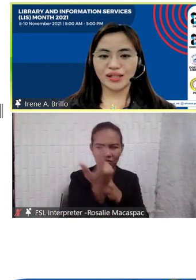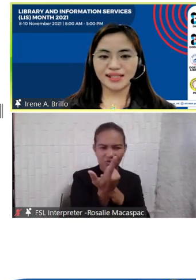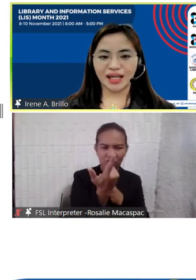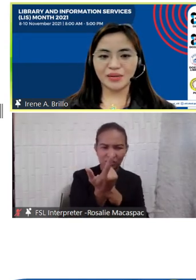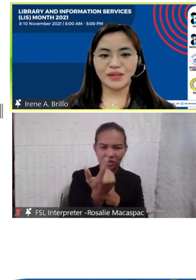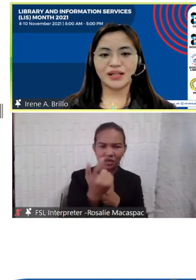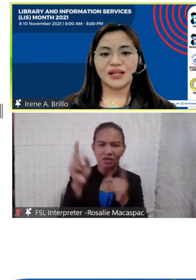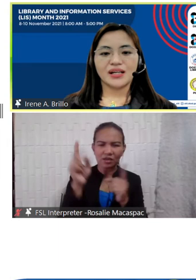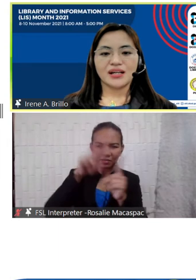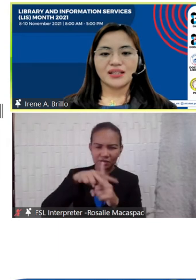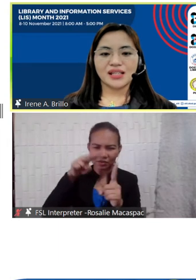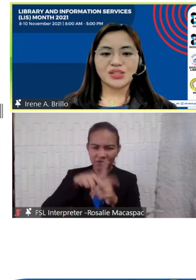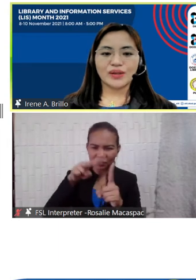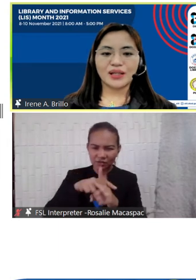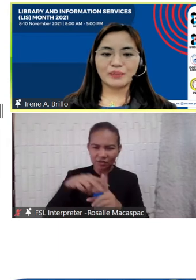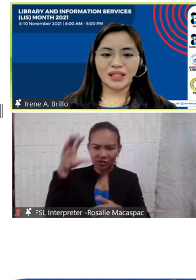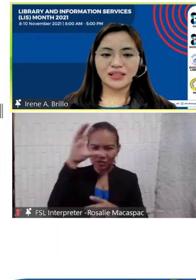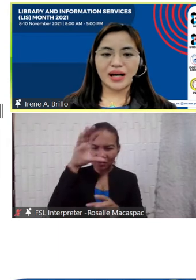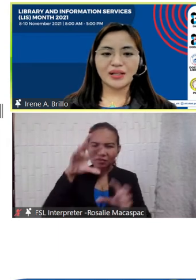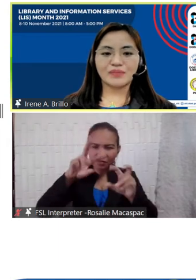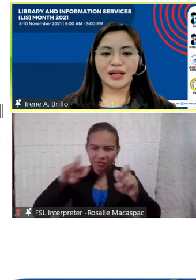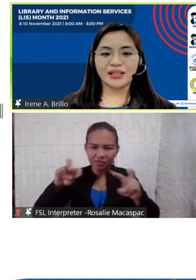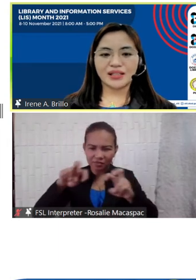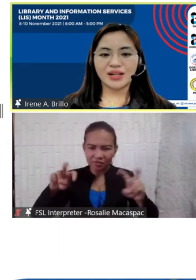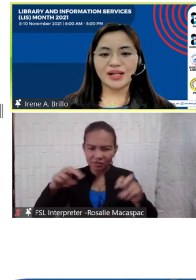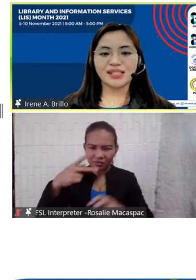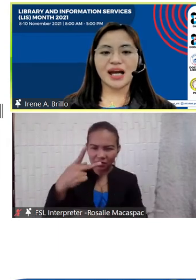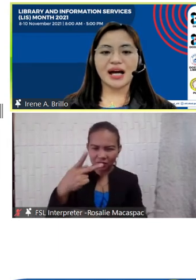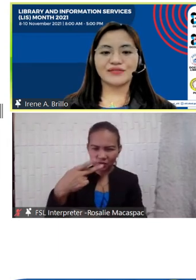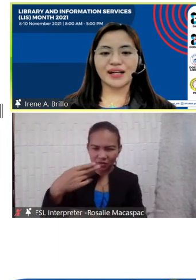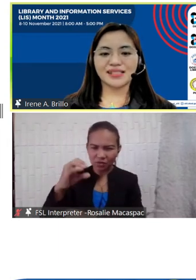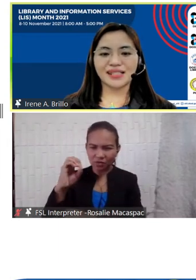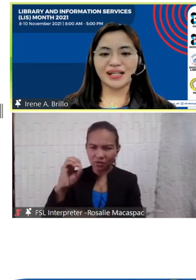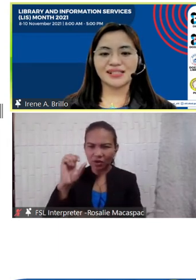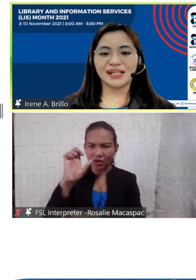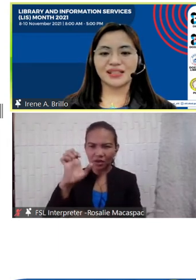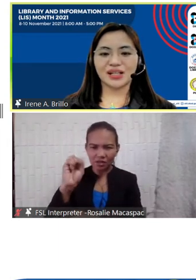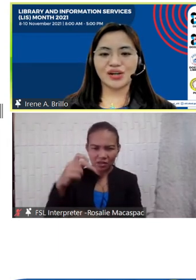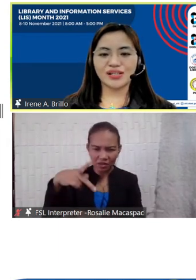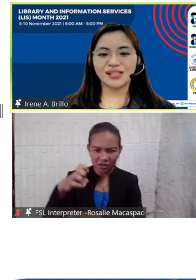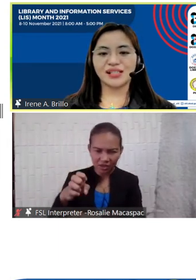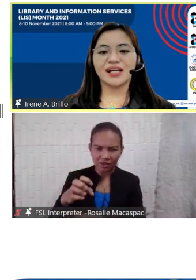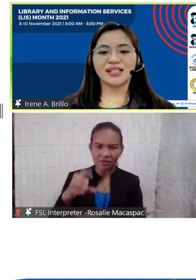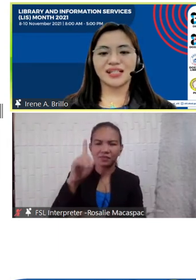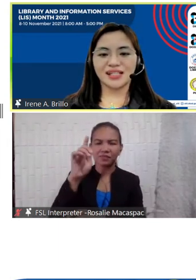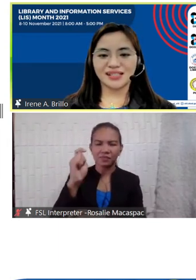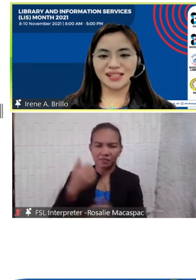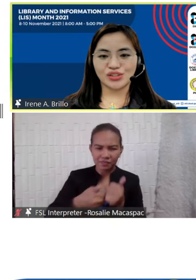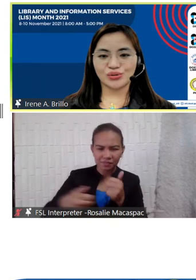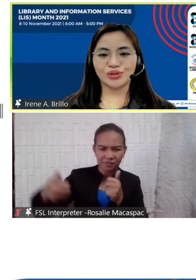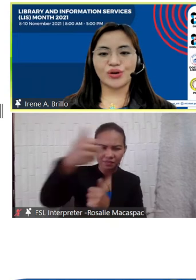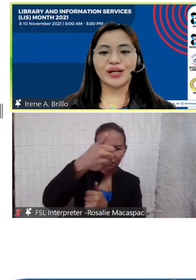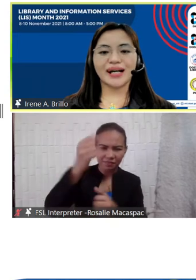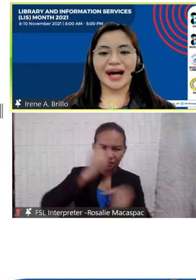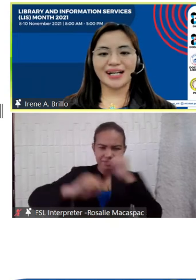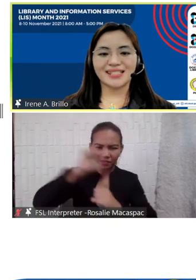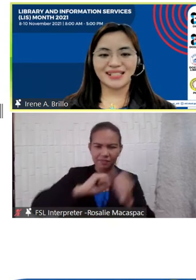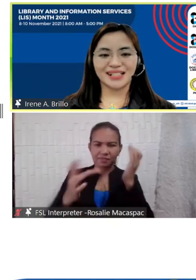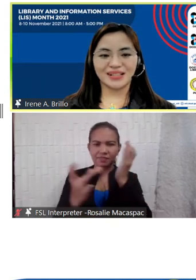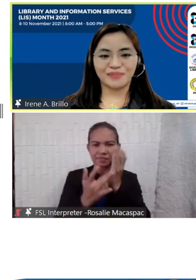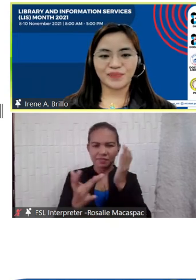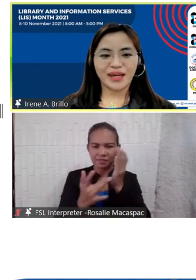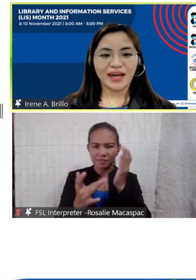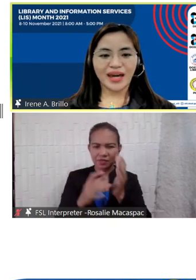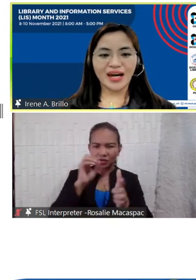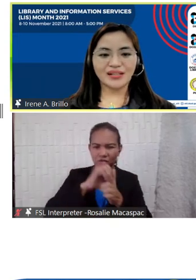the KUHAscape. This will be done by the DOST Advanced Science and Technology Institute or